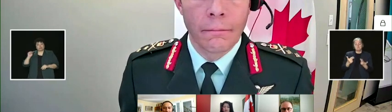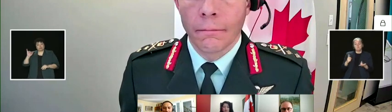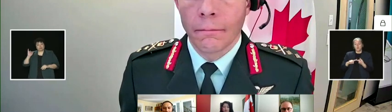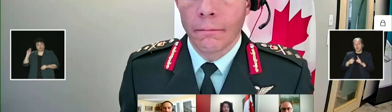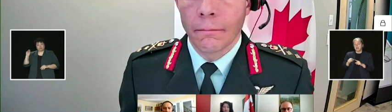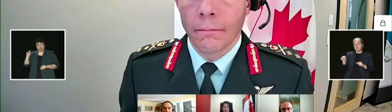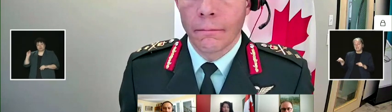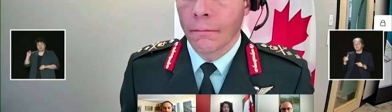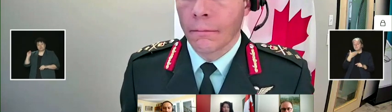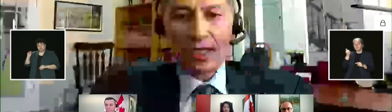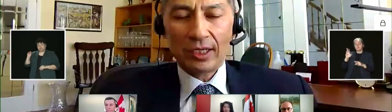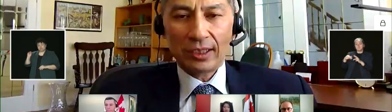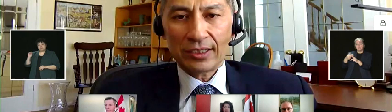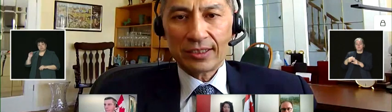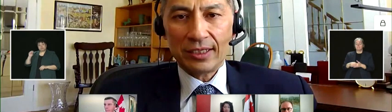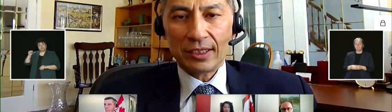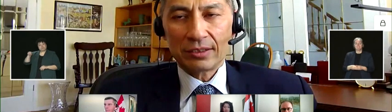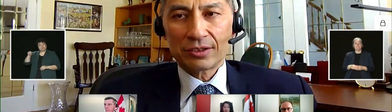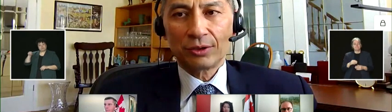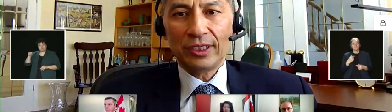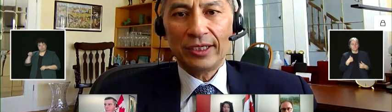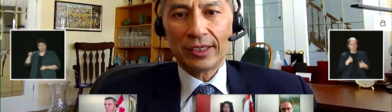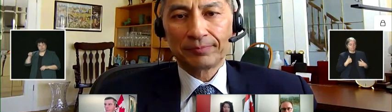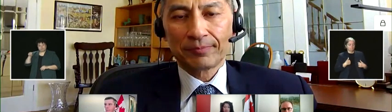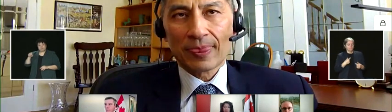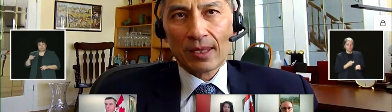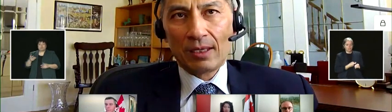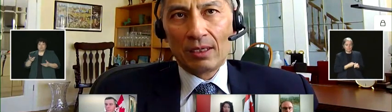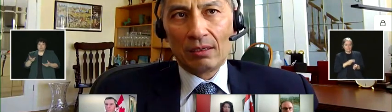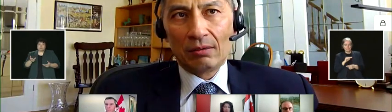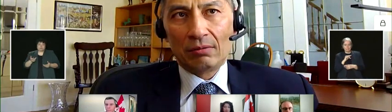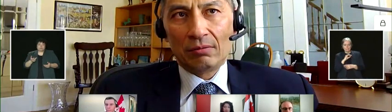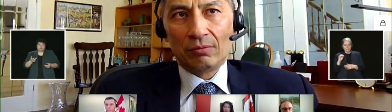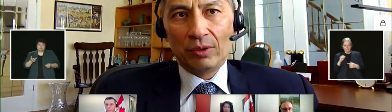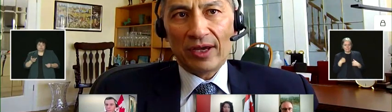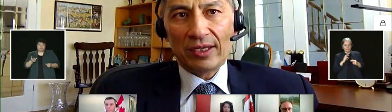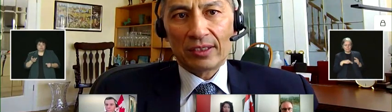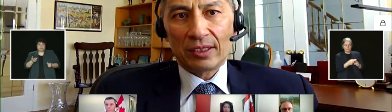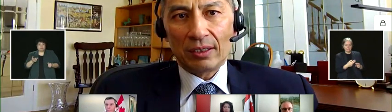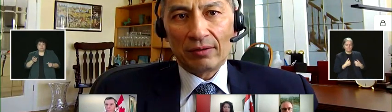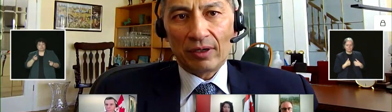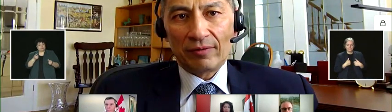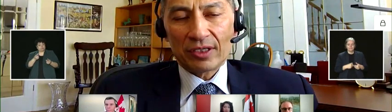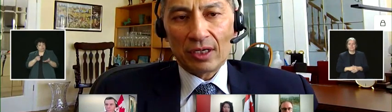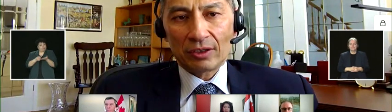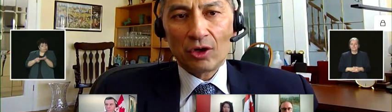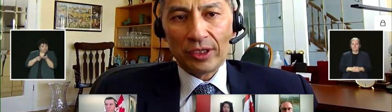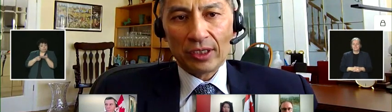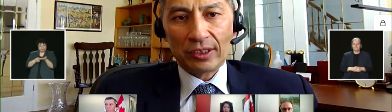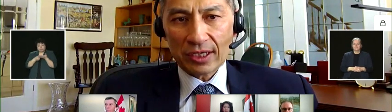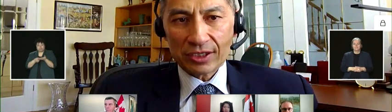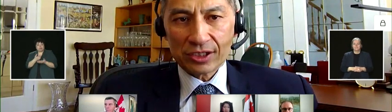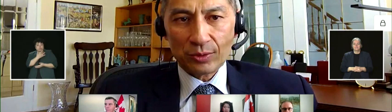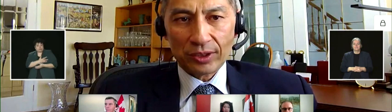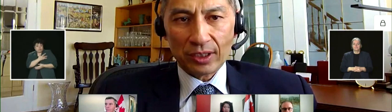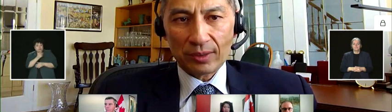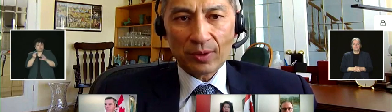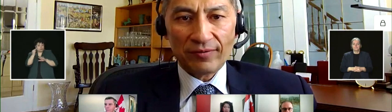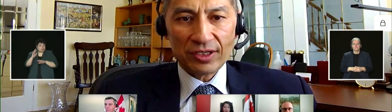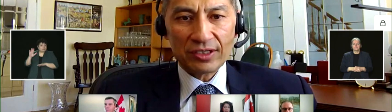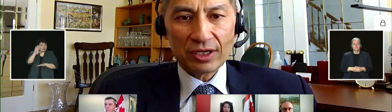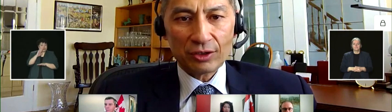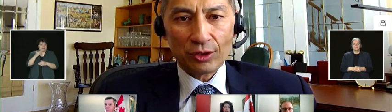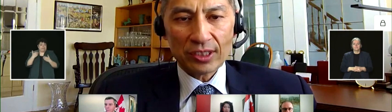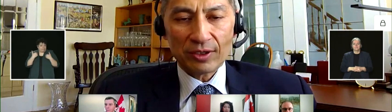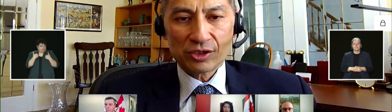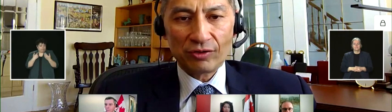Yeah, it's Dr. Njoo, and like I say, certainly we've had obviously ongoing discussions with the provinces